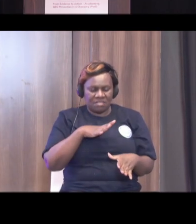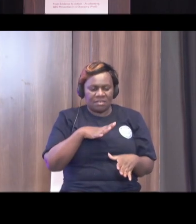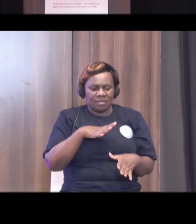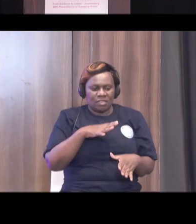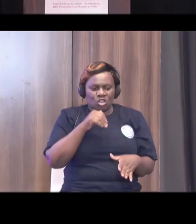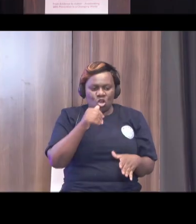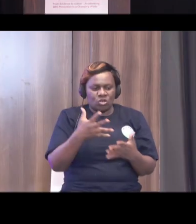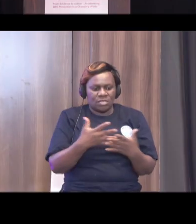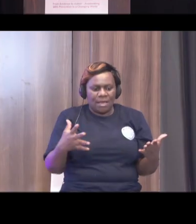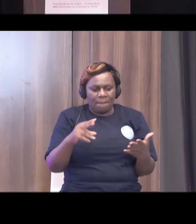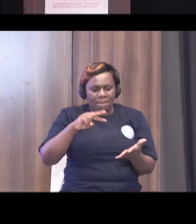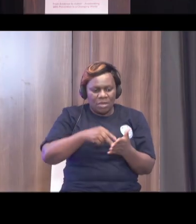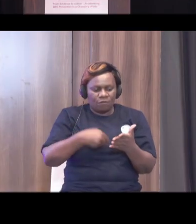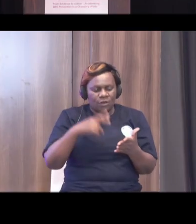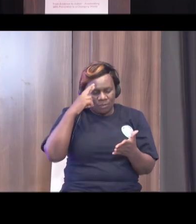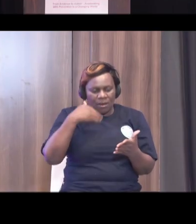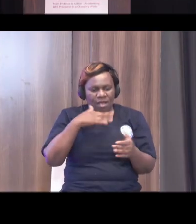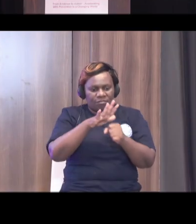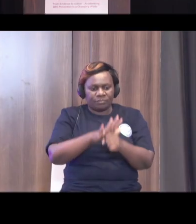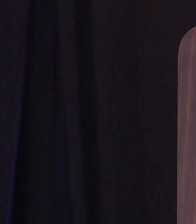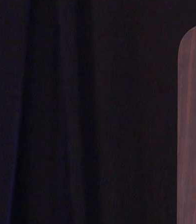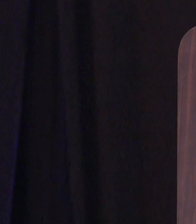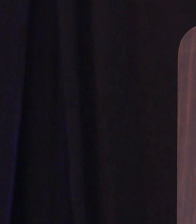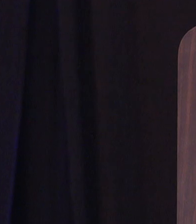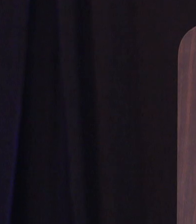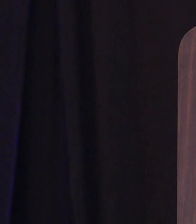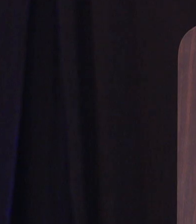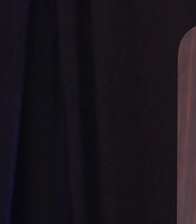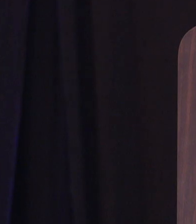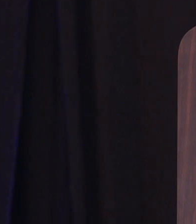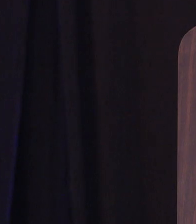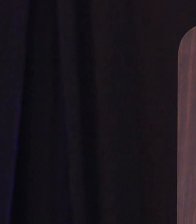sitting on some meaningful source of bias that we hadn't explored.